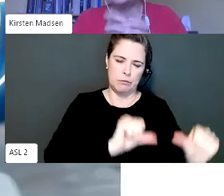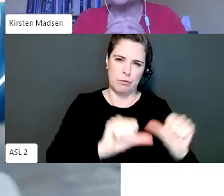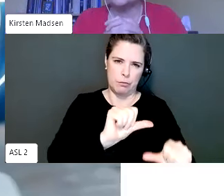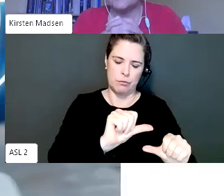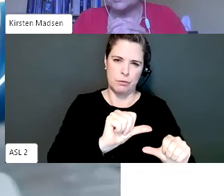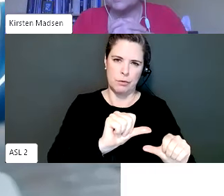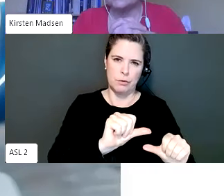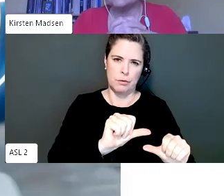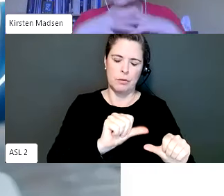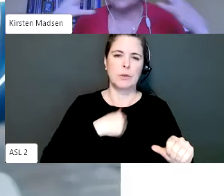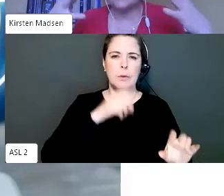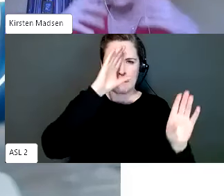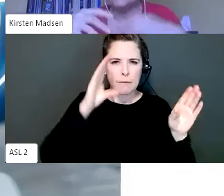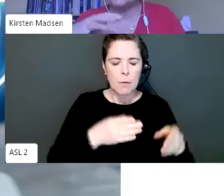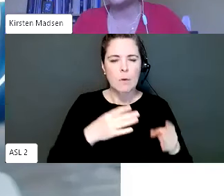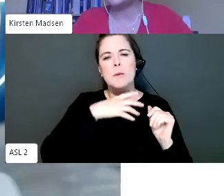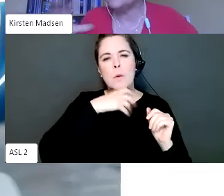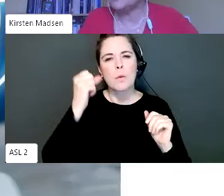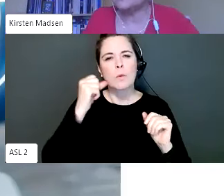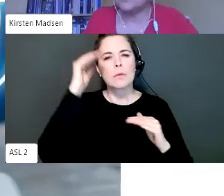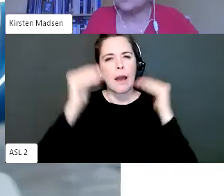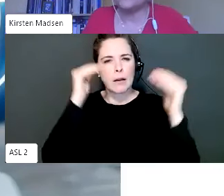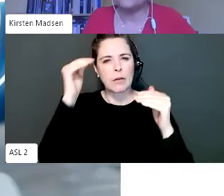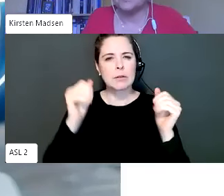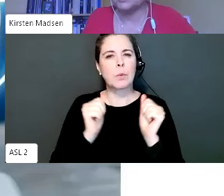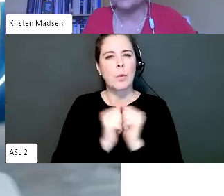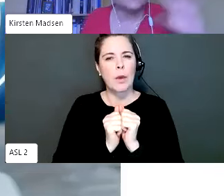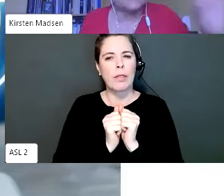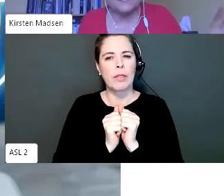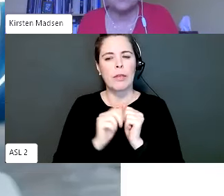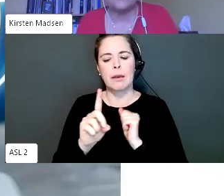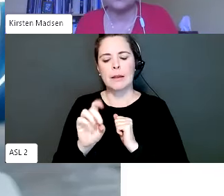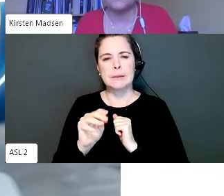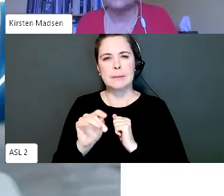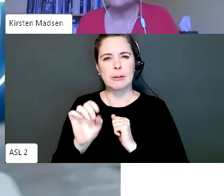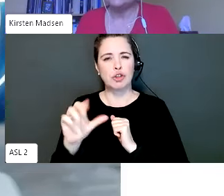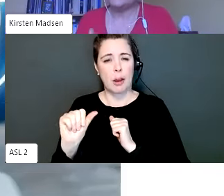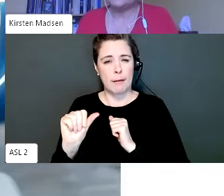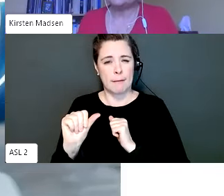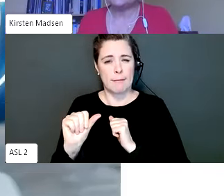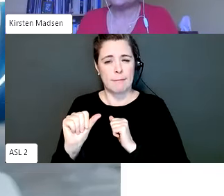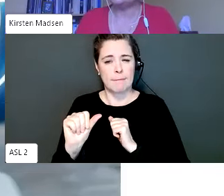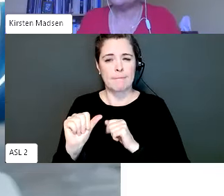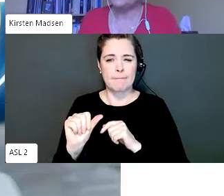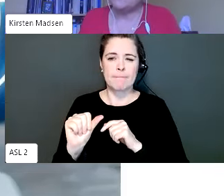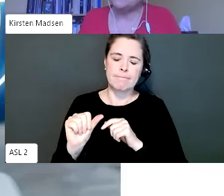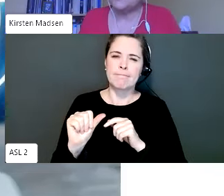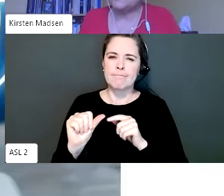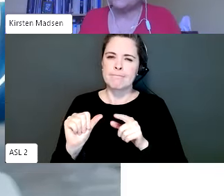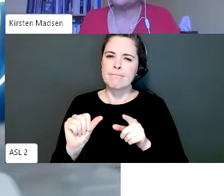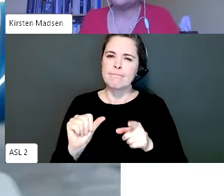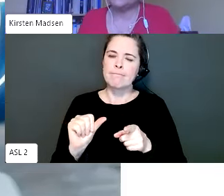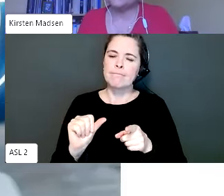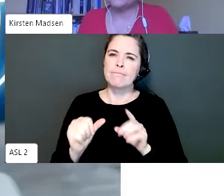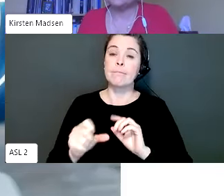adults with dementia or cognitive issues, this is beyond the purview of the project, as said before. But that said, if we have